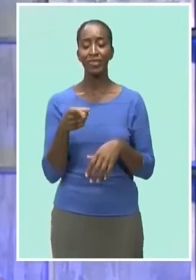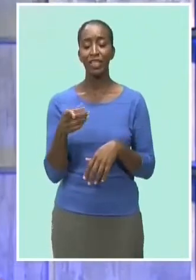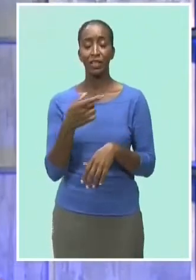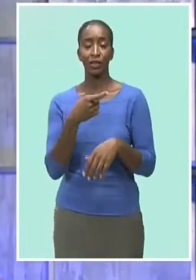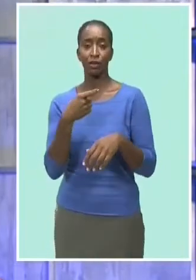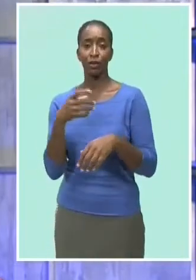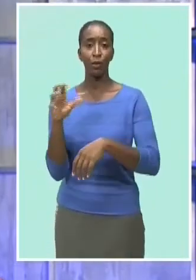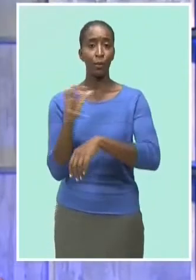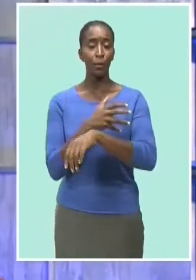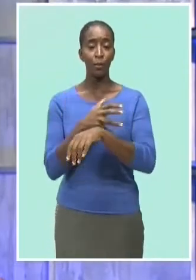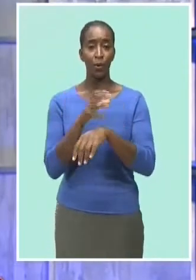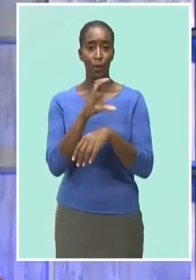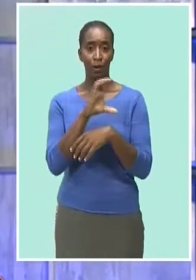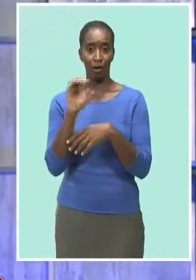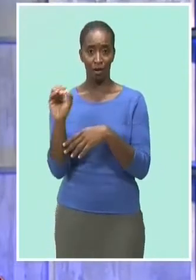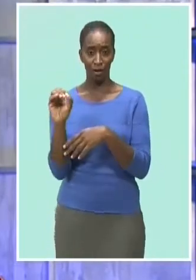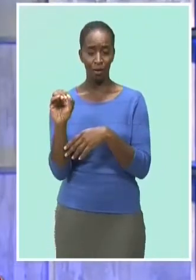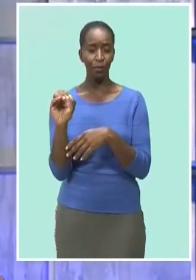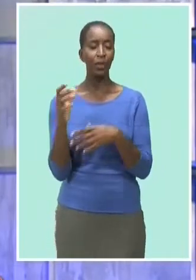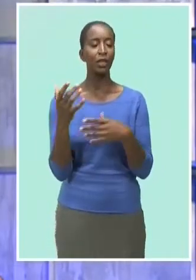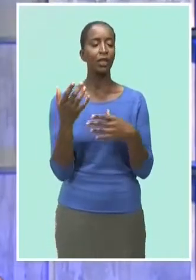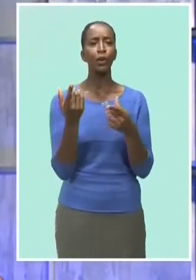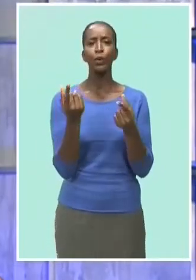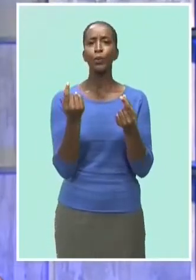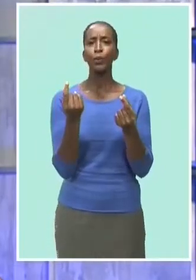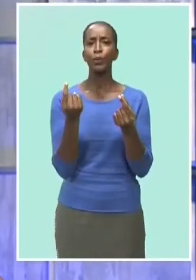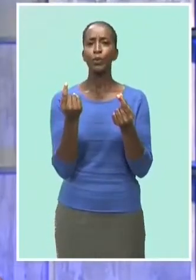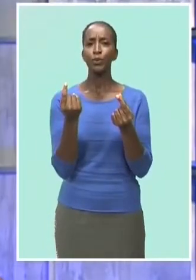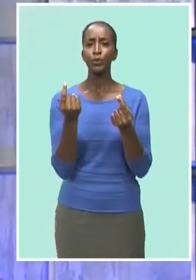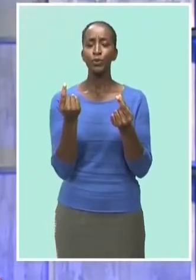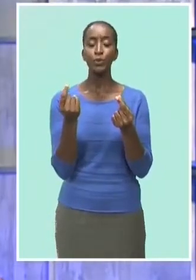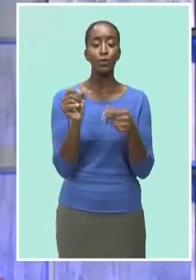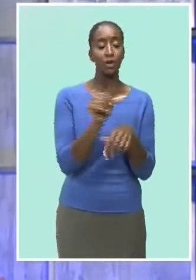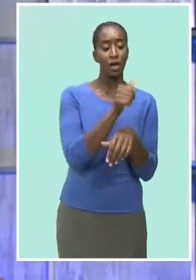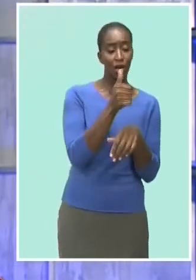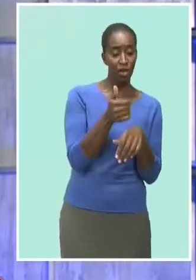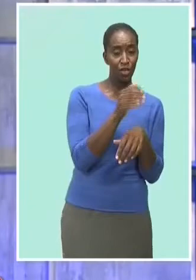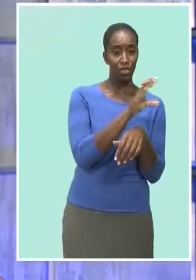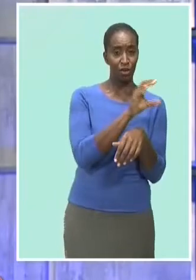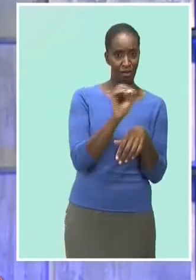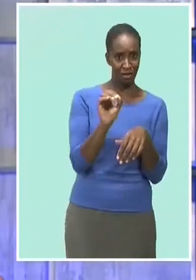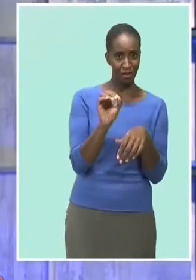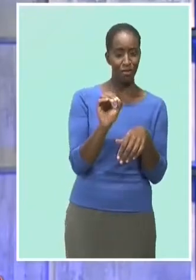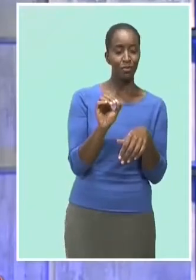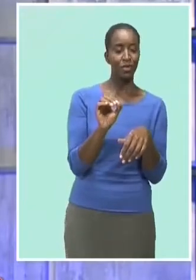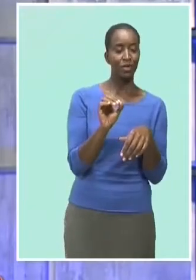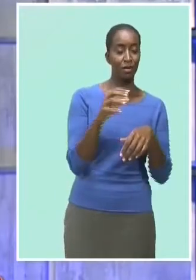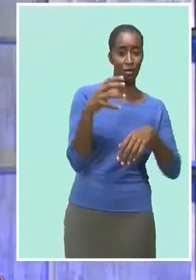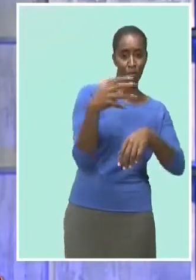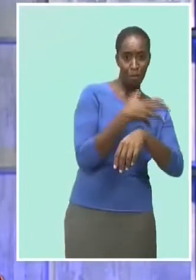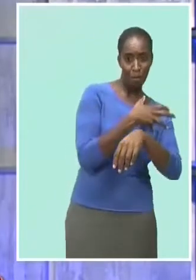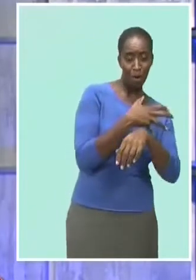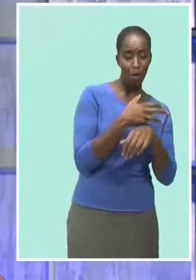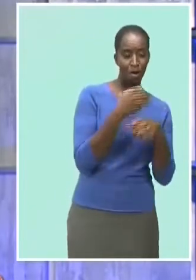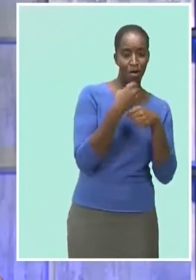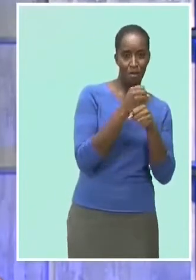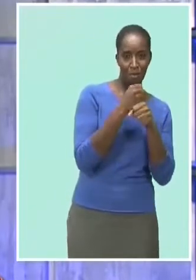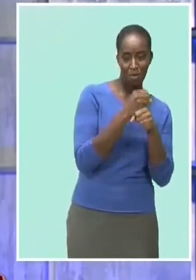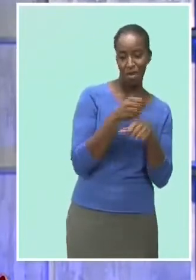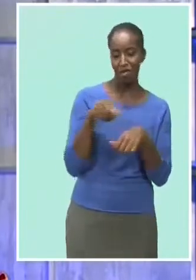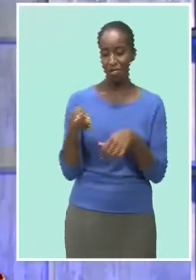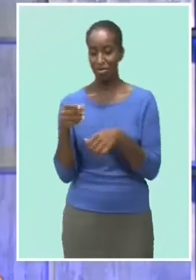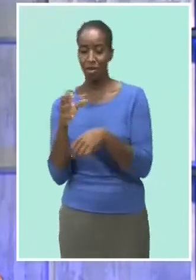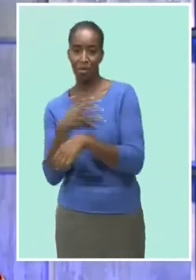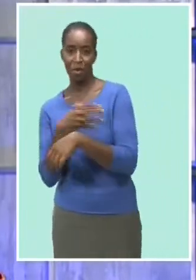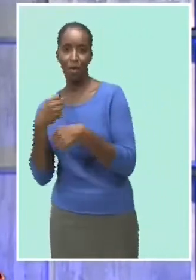challenges. Now, Deputy Prime Minister Peter Turnquest says government leaders have met with the power company and they are confident that relief is on the